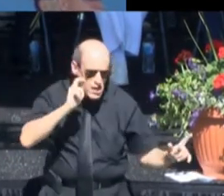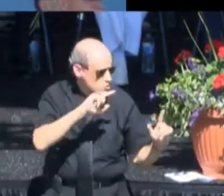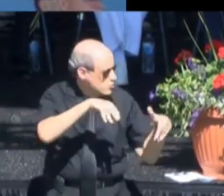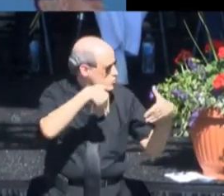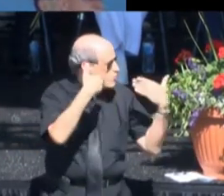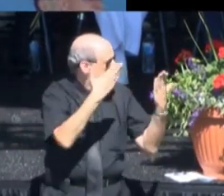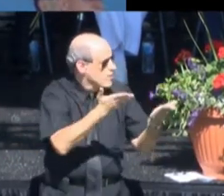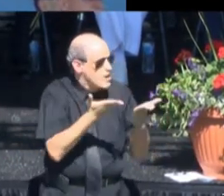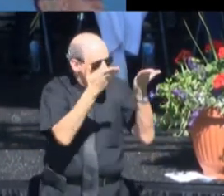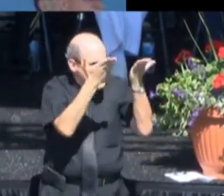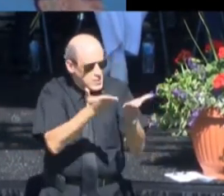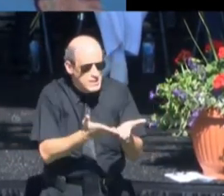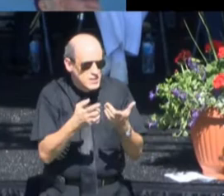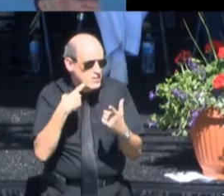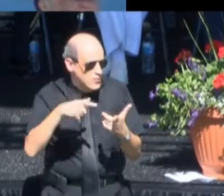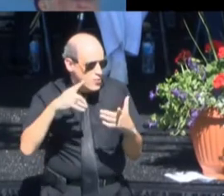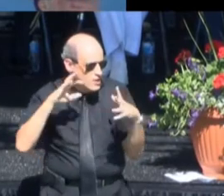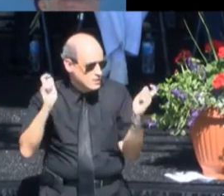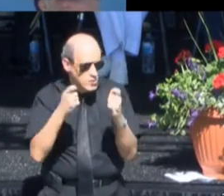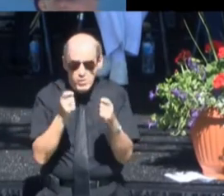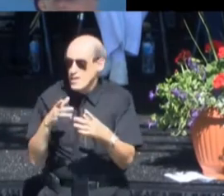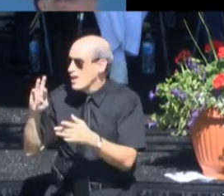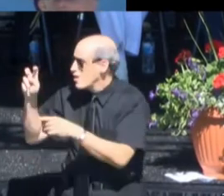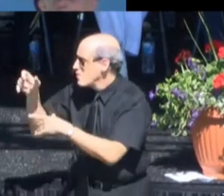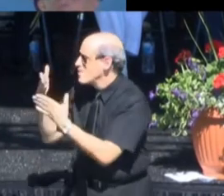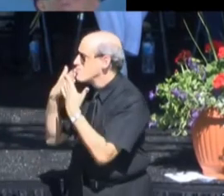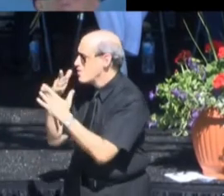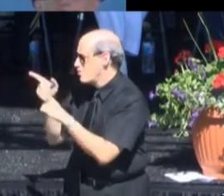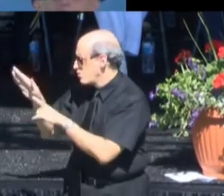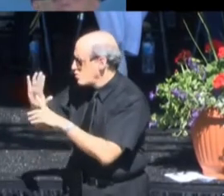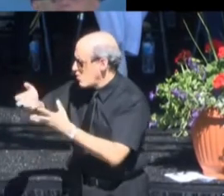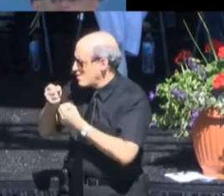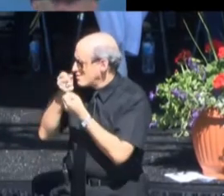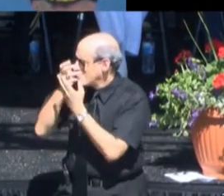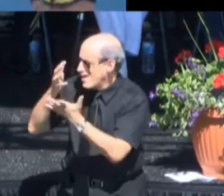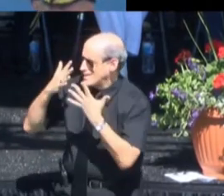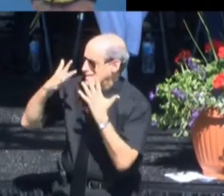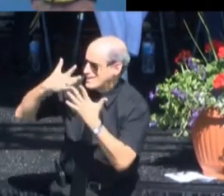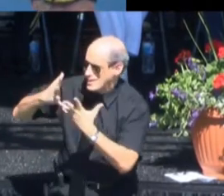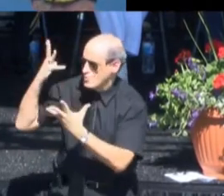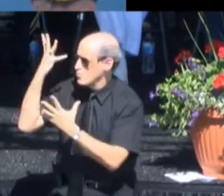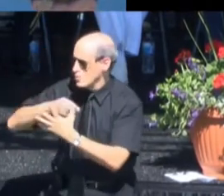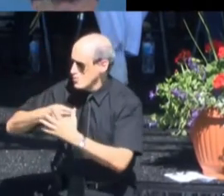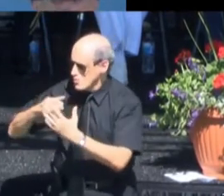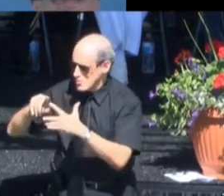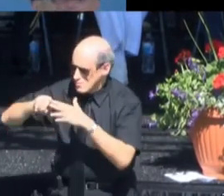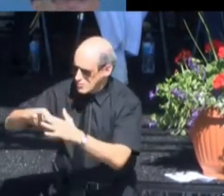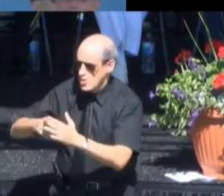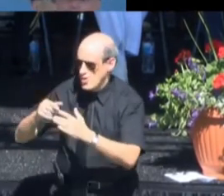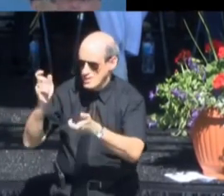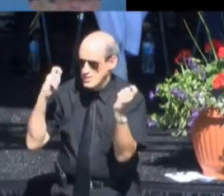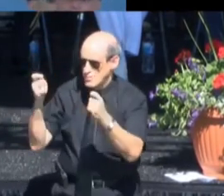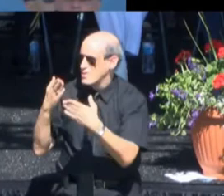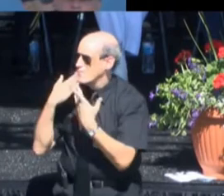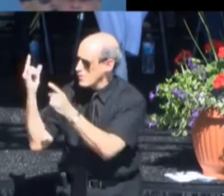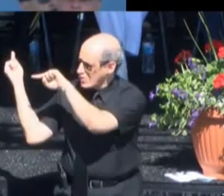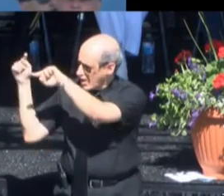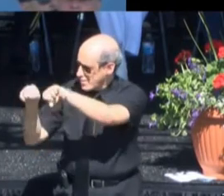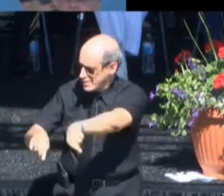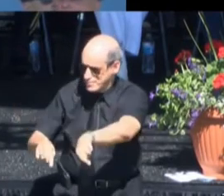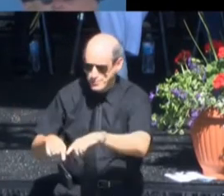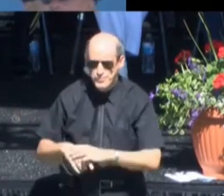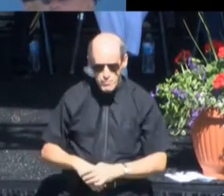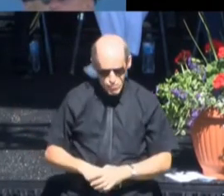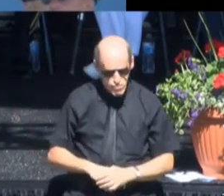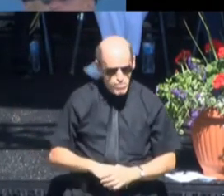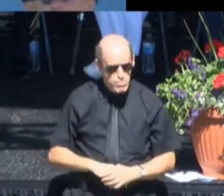here. And to Camille, thank you again for that beautiful rendition of the national anthem to get us started this morning. Thank you for coming out to do